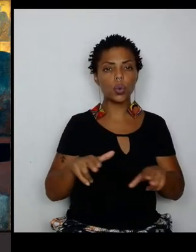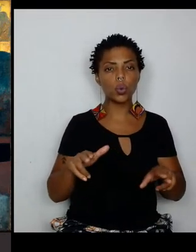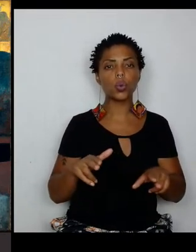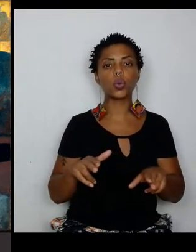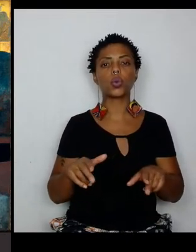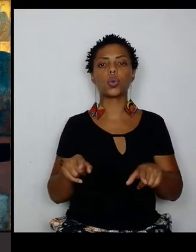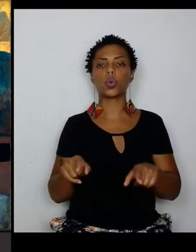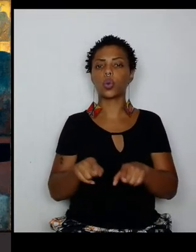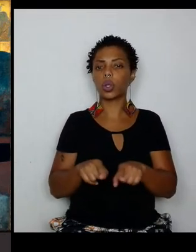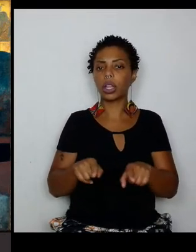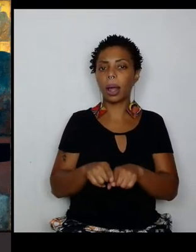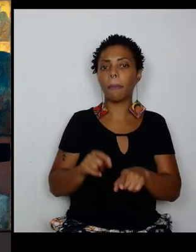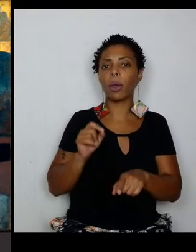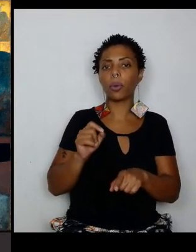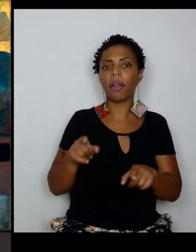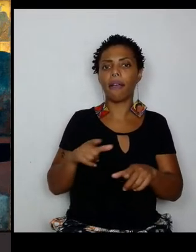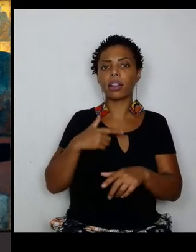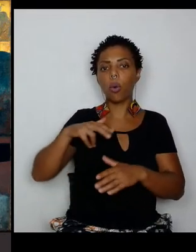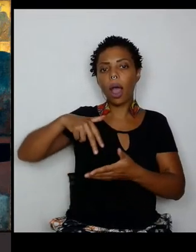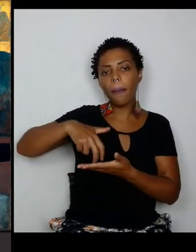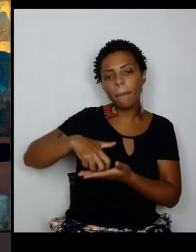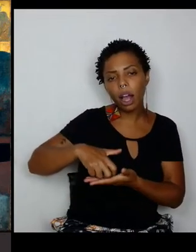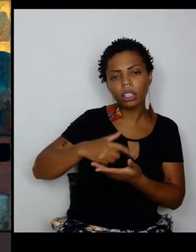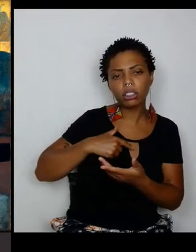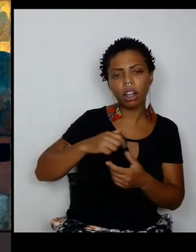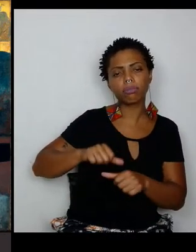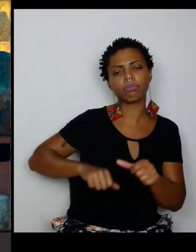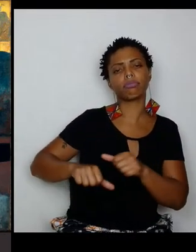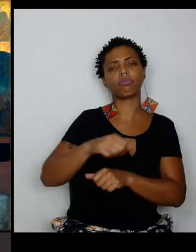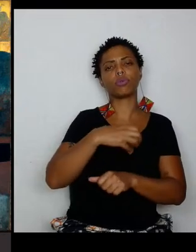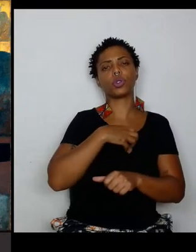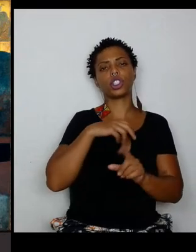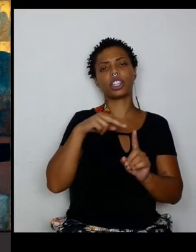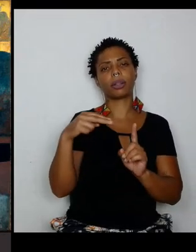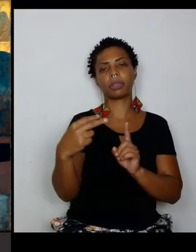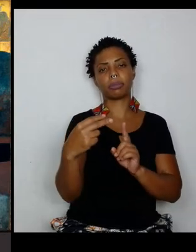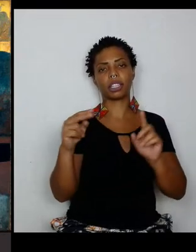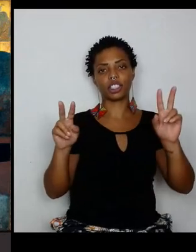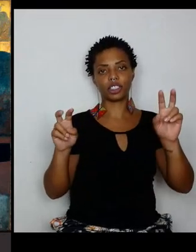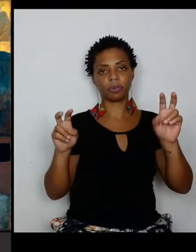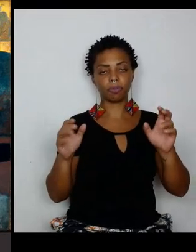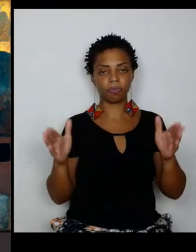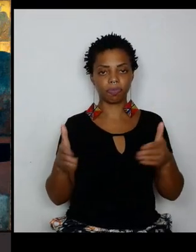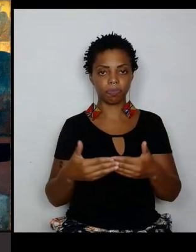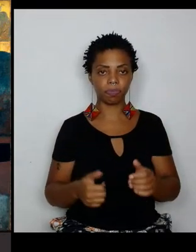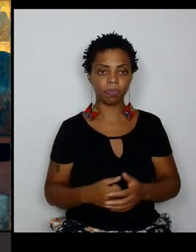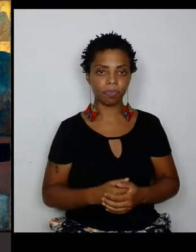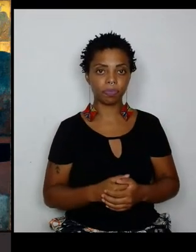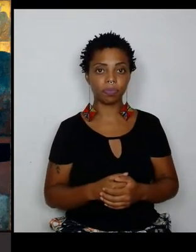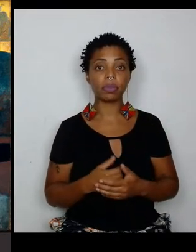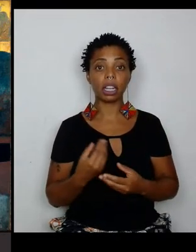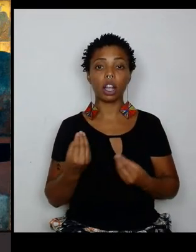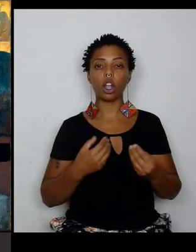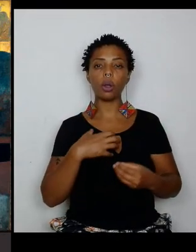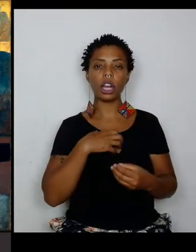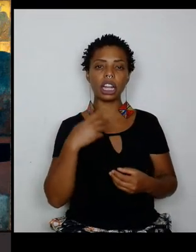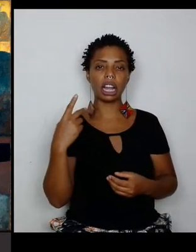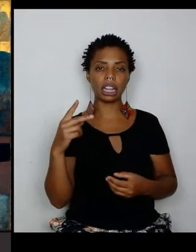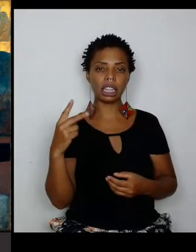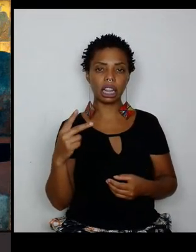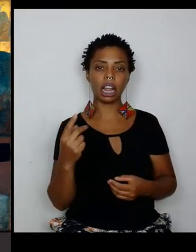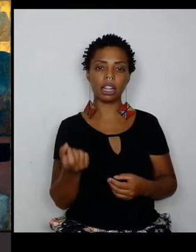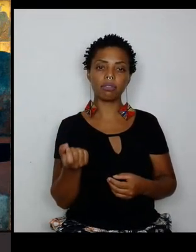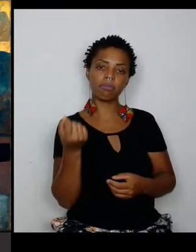which breaks the perspective end quote note maurice's fumbling repetition men and women i'll return to that in the end back in